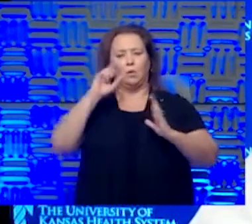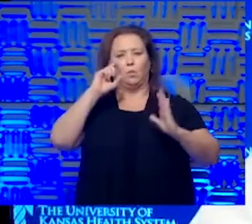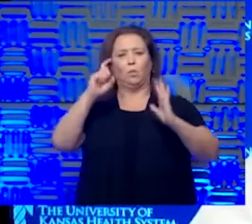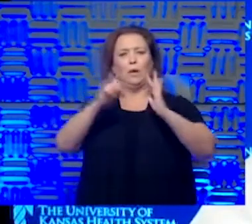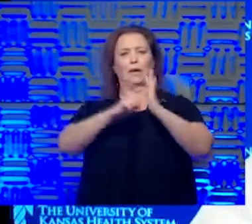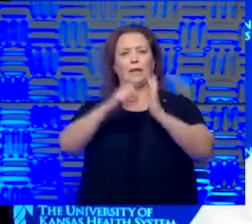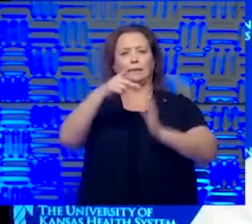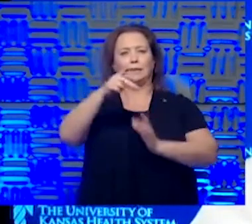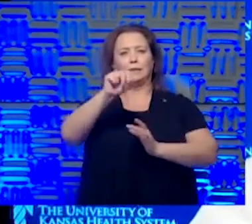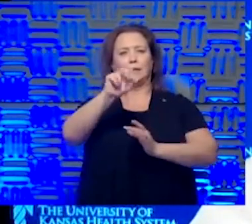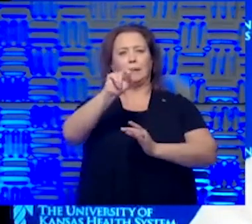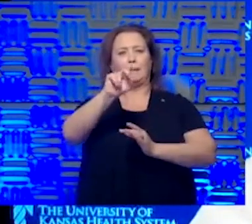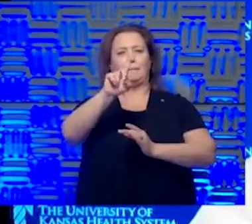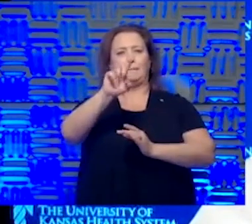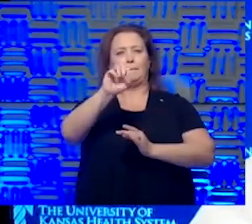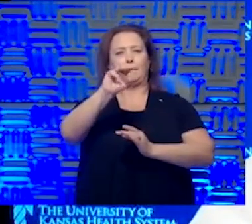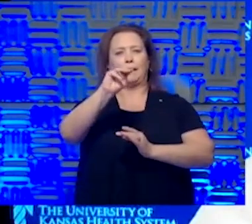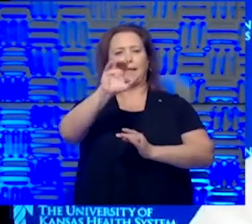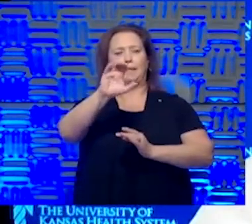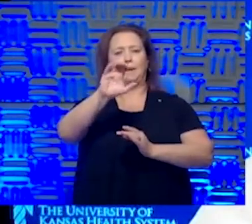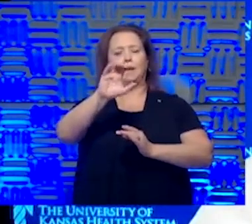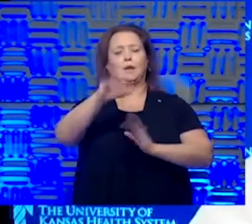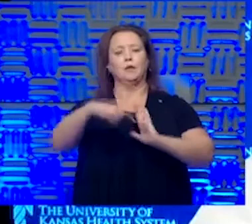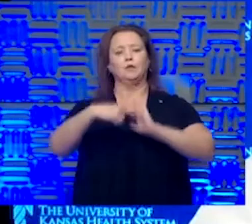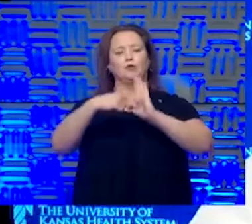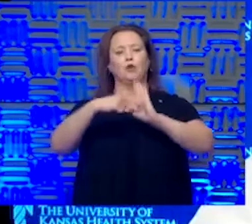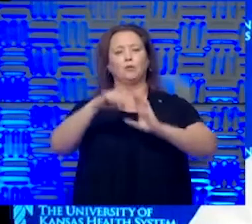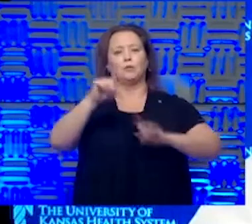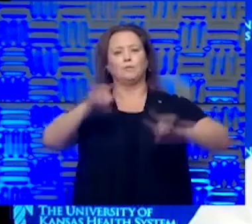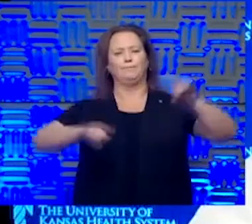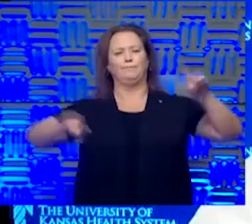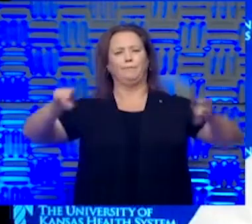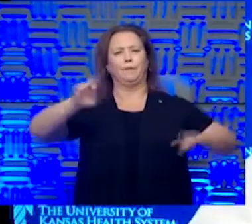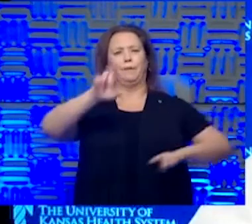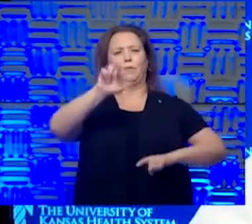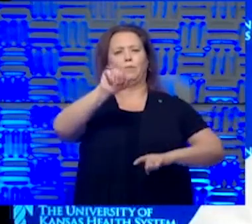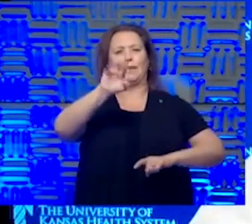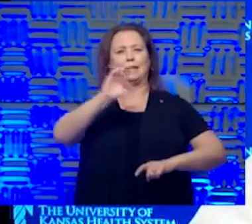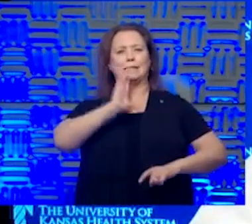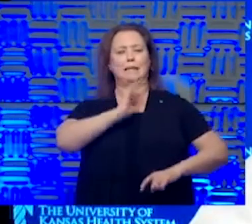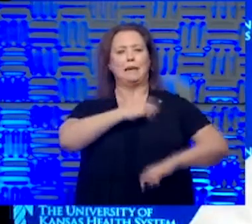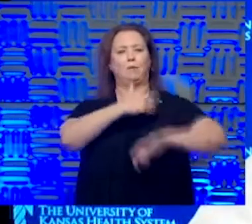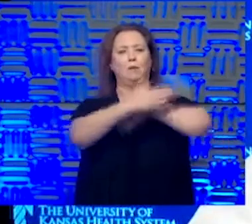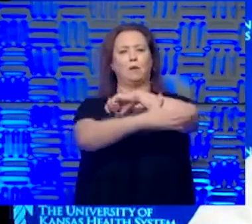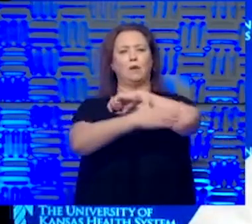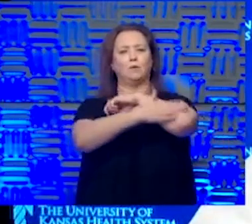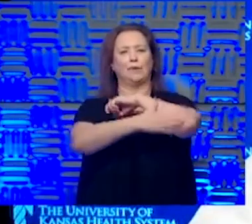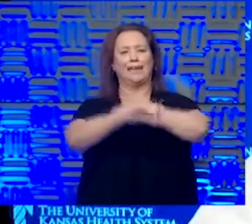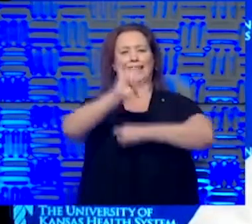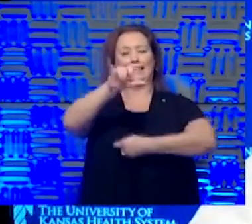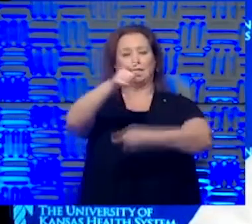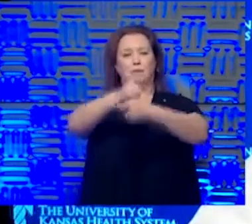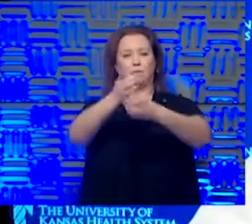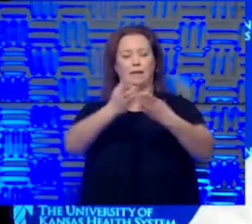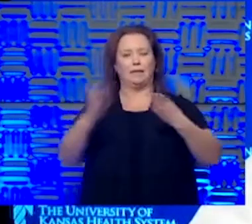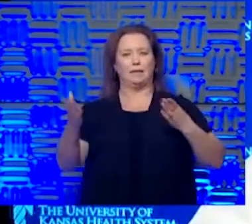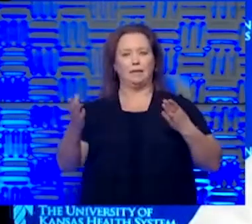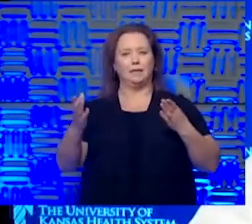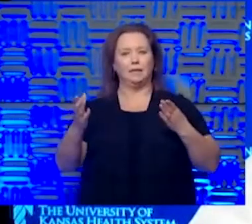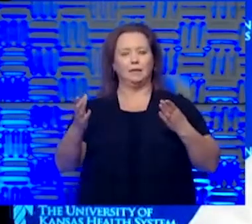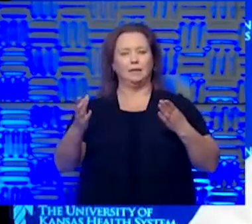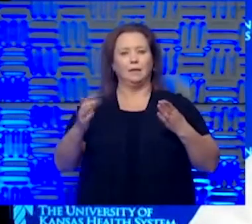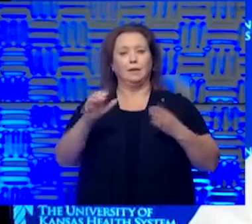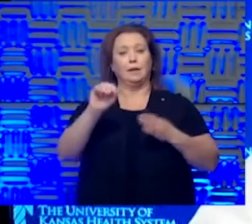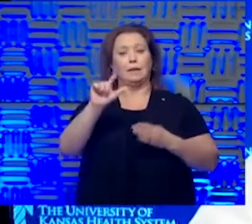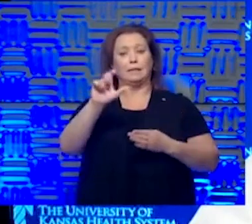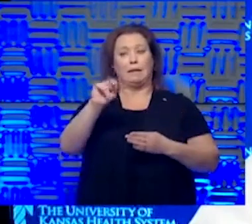that the pandemic highlights racial disparities and injustices in our country is the right thing. And then, as